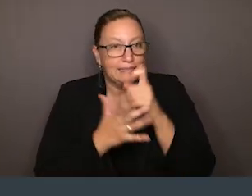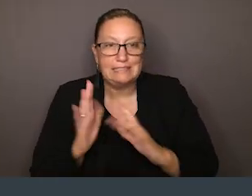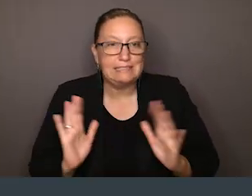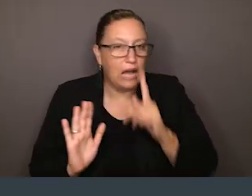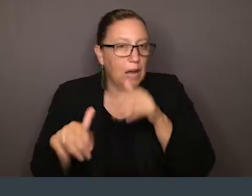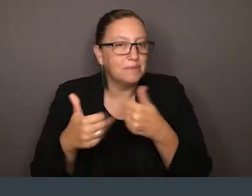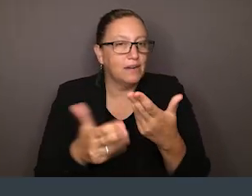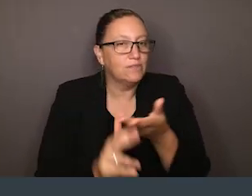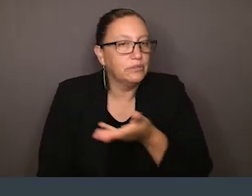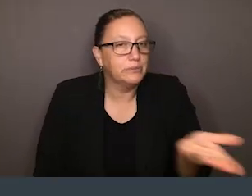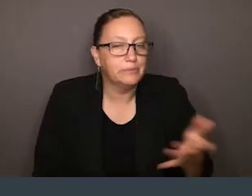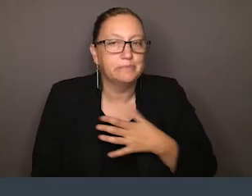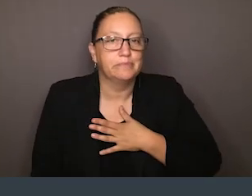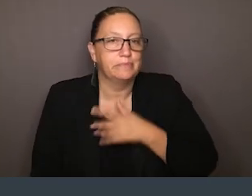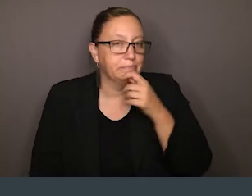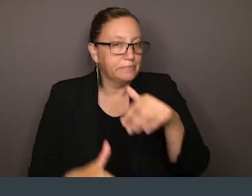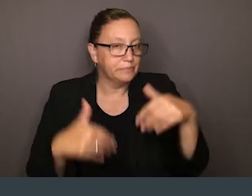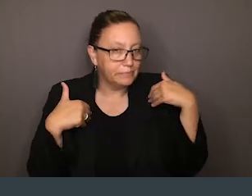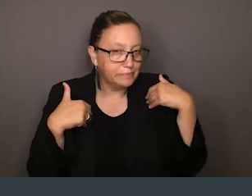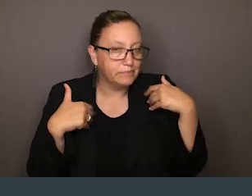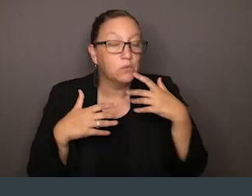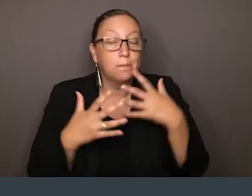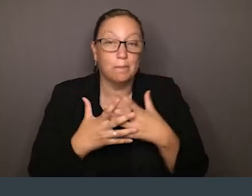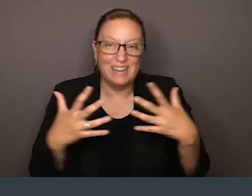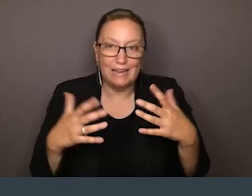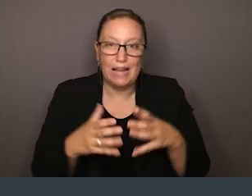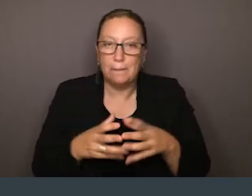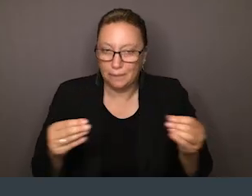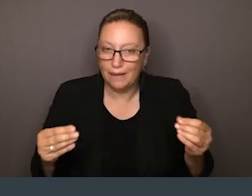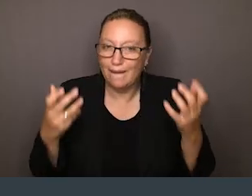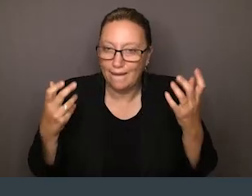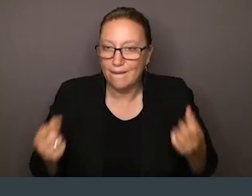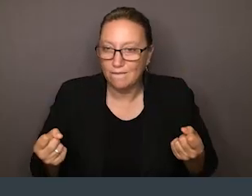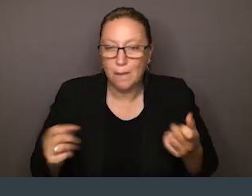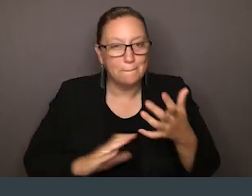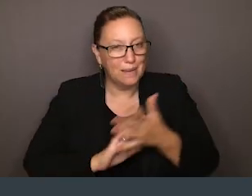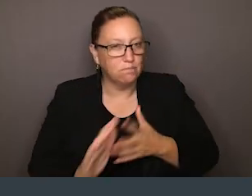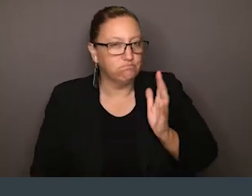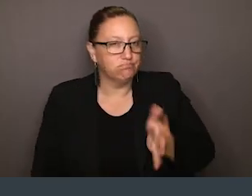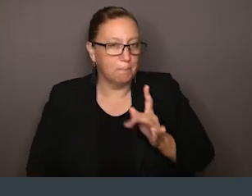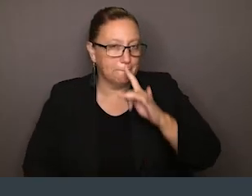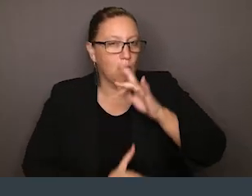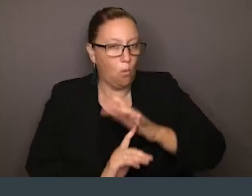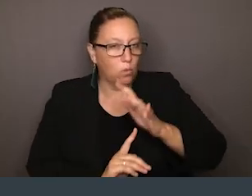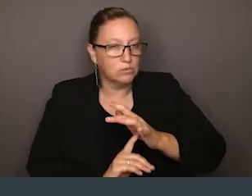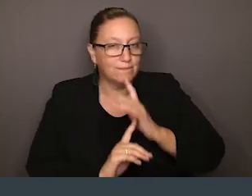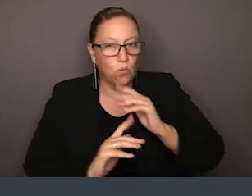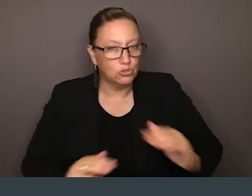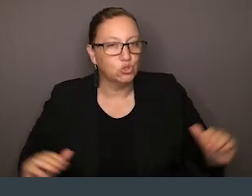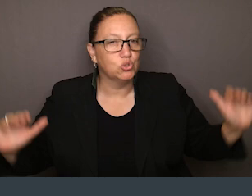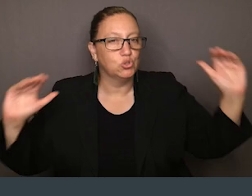the needs of people with intellectual disability. So I acknowledge the big gap. So this makes it really important that at the